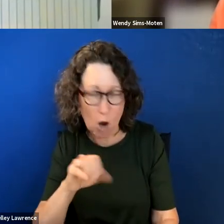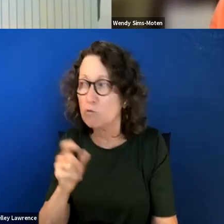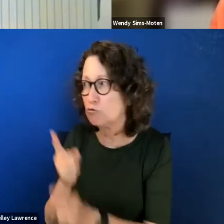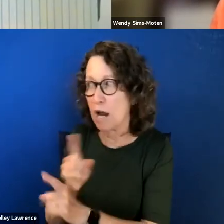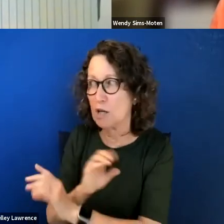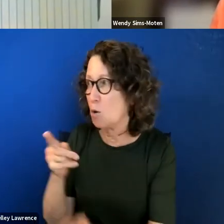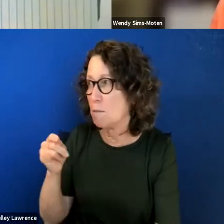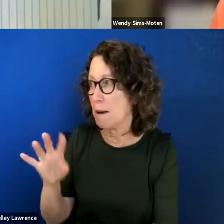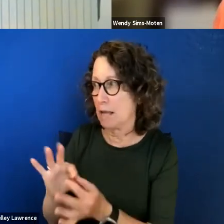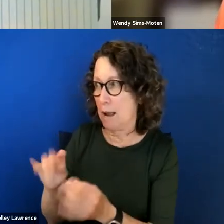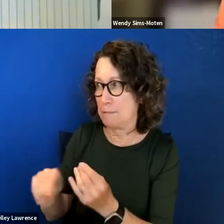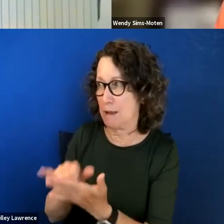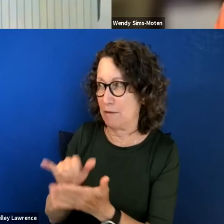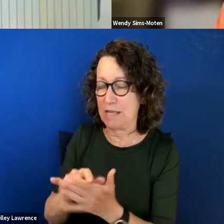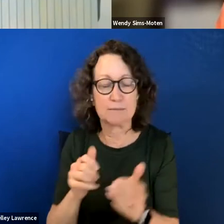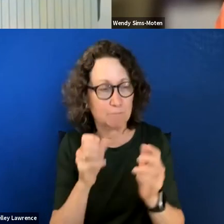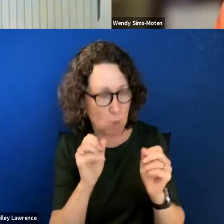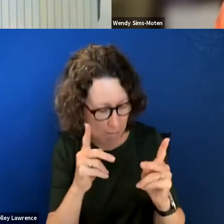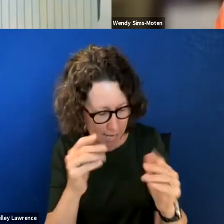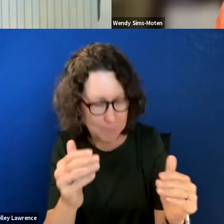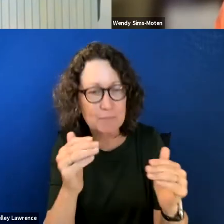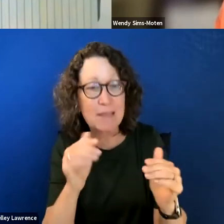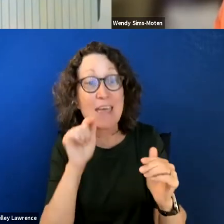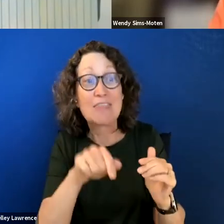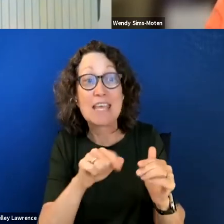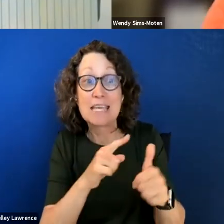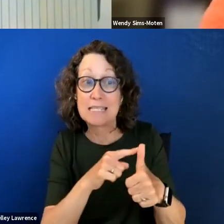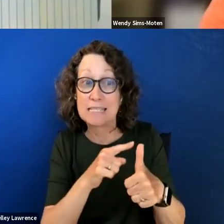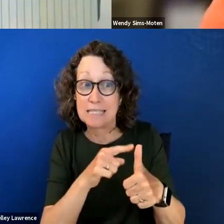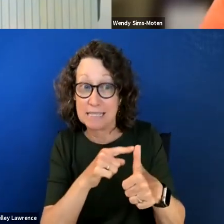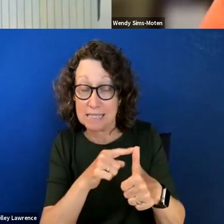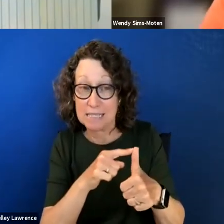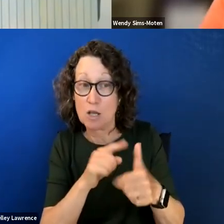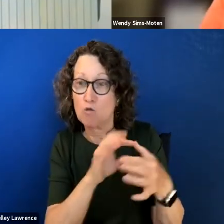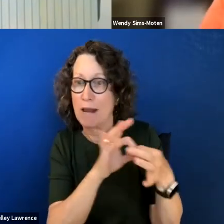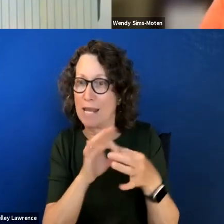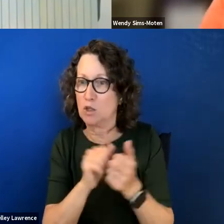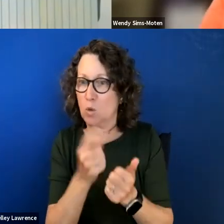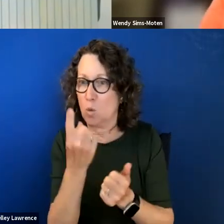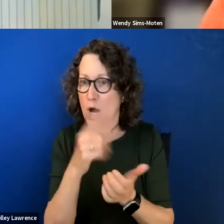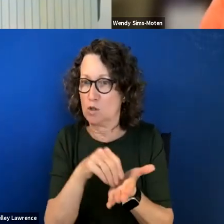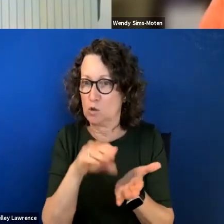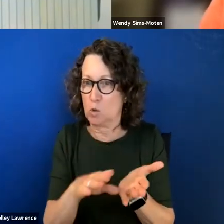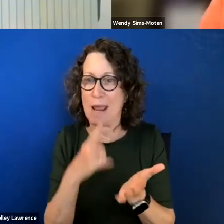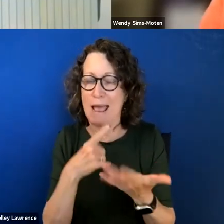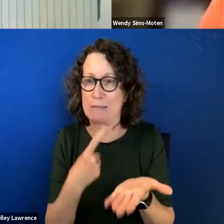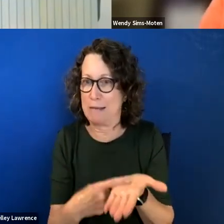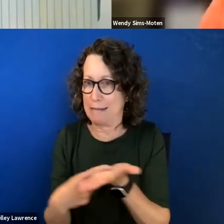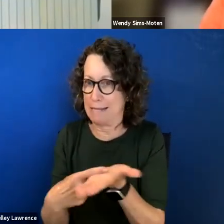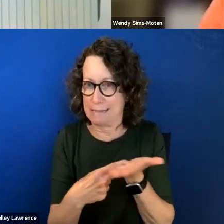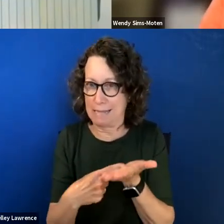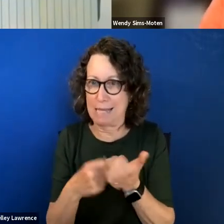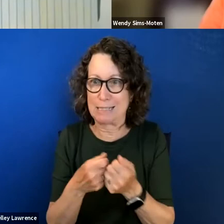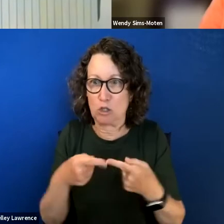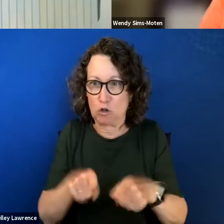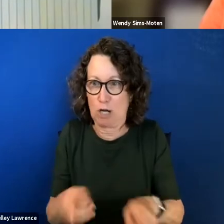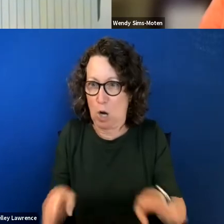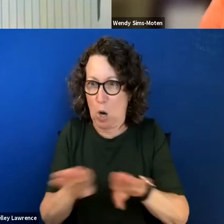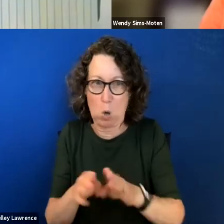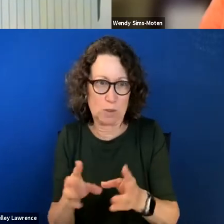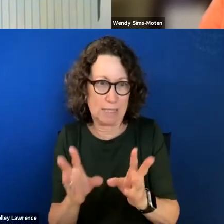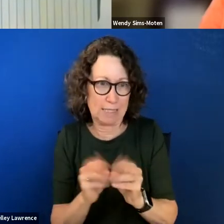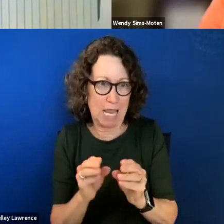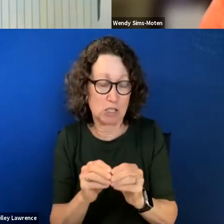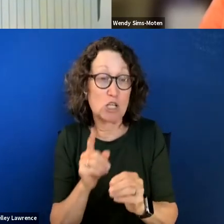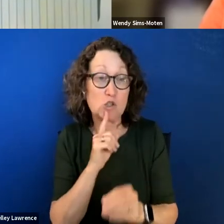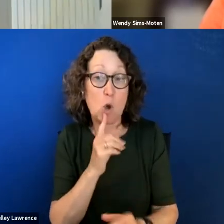public comment. Great, and this item was related to a student and has been discussed in closed session. So may I